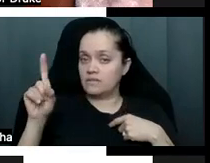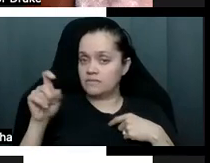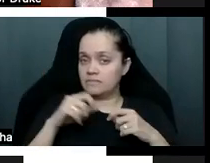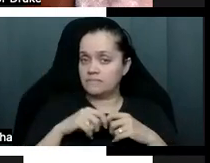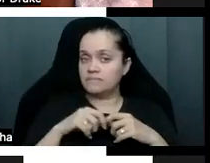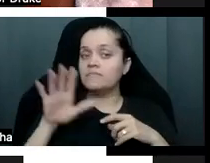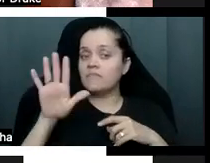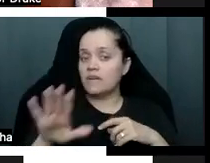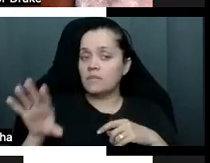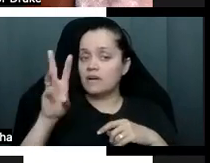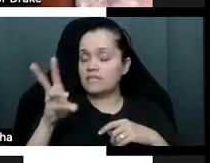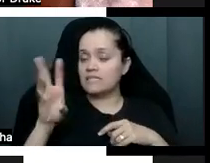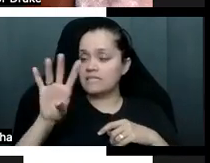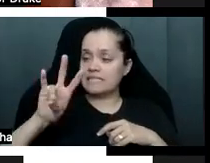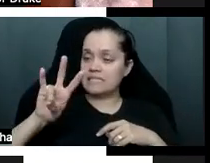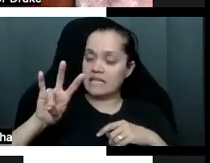About 67